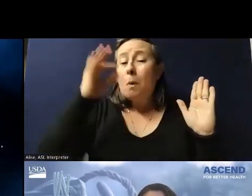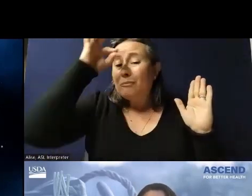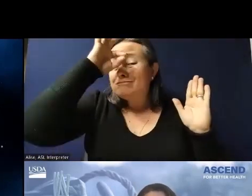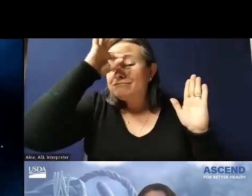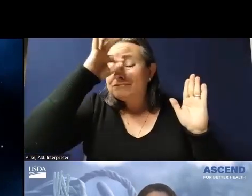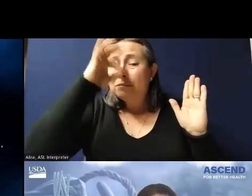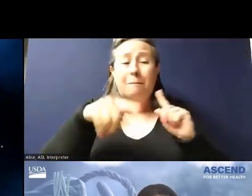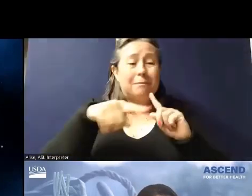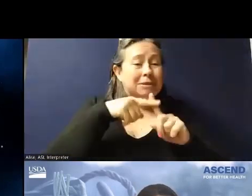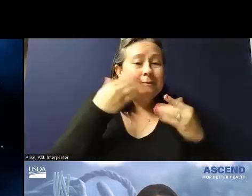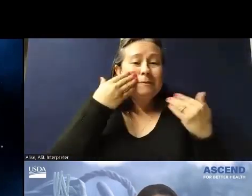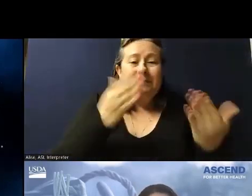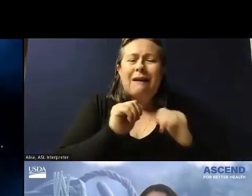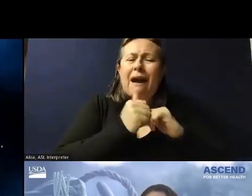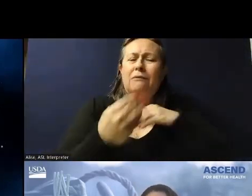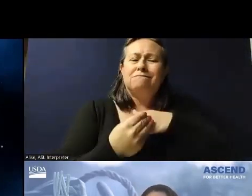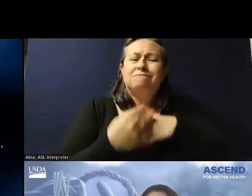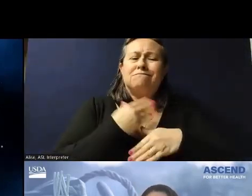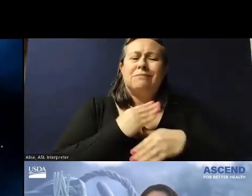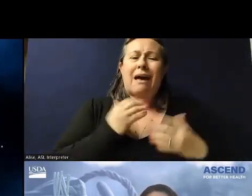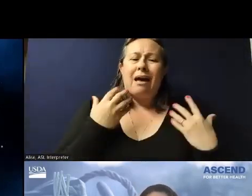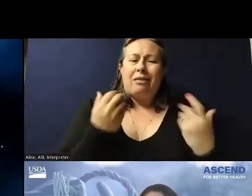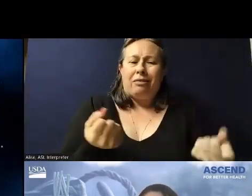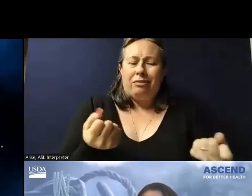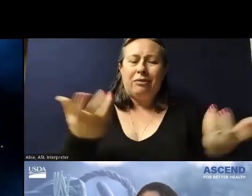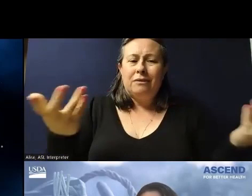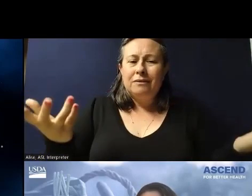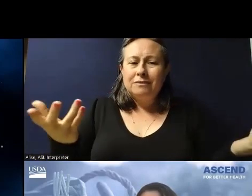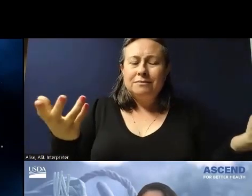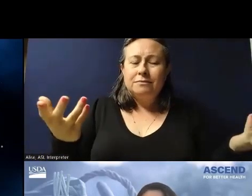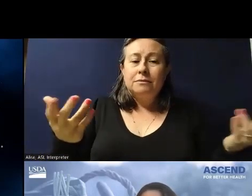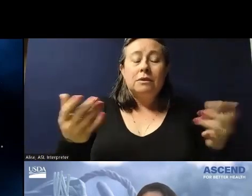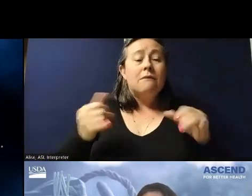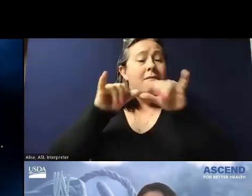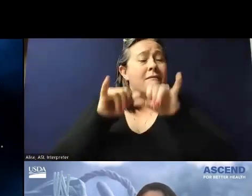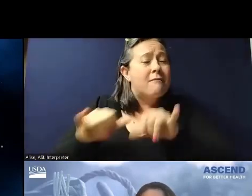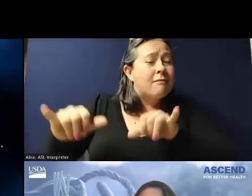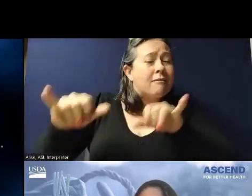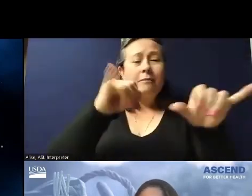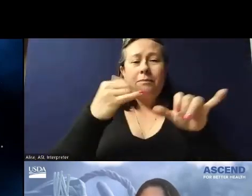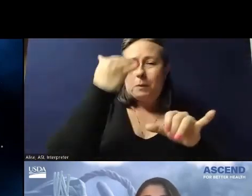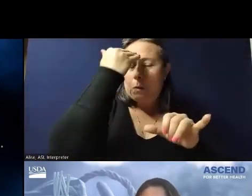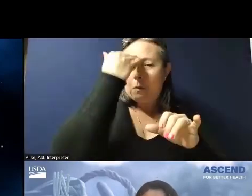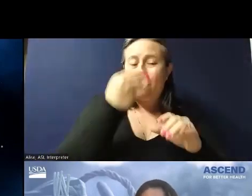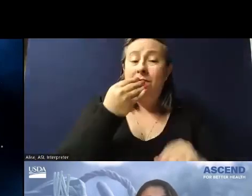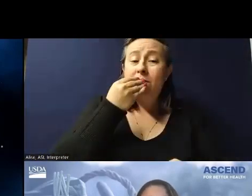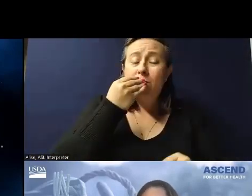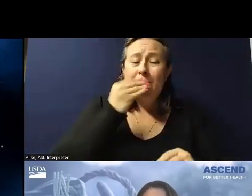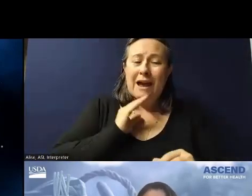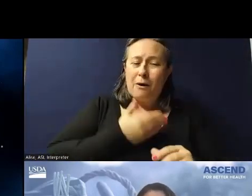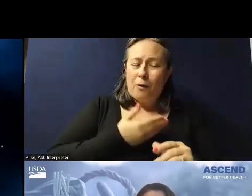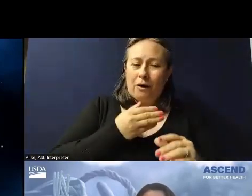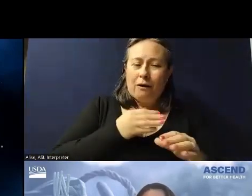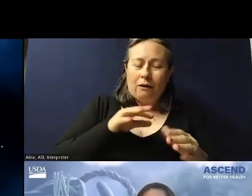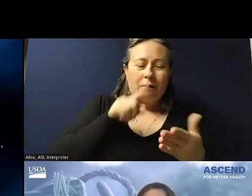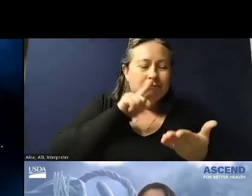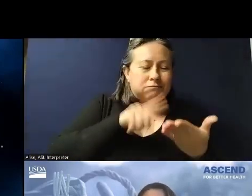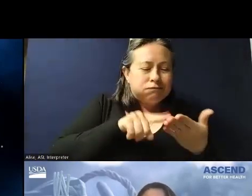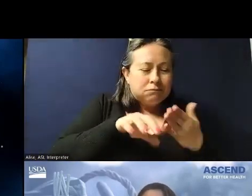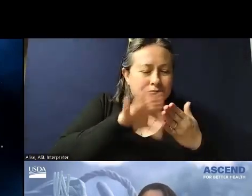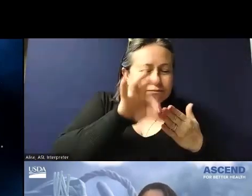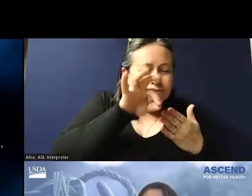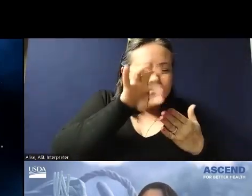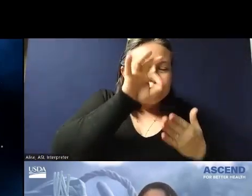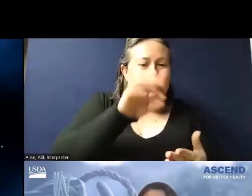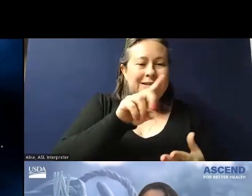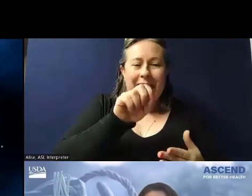do for our health. Even for the most commonly known foods, our discovery data is showing that there